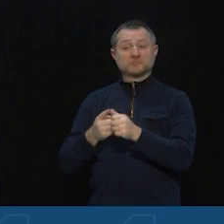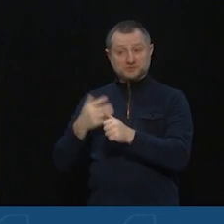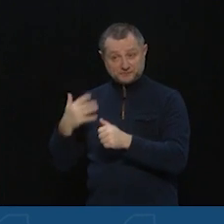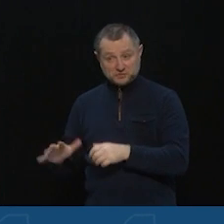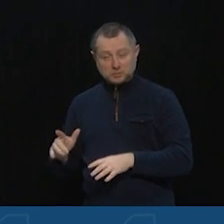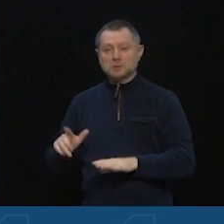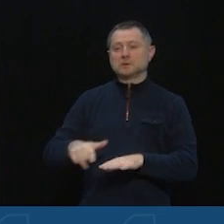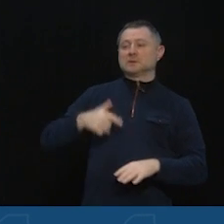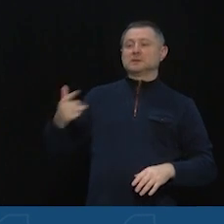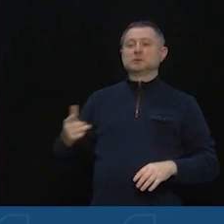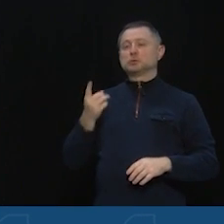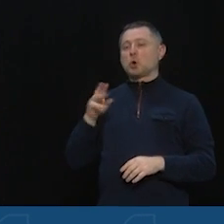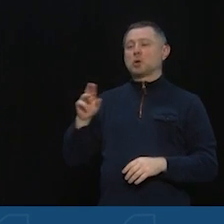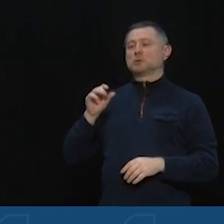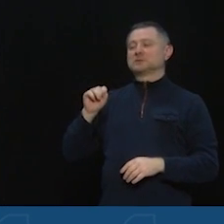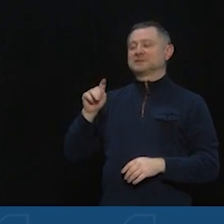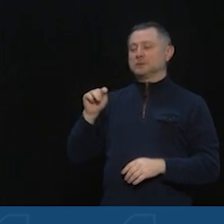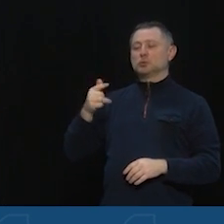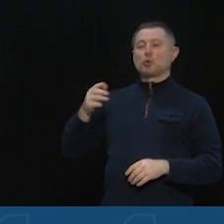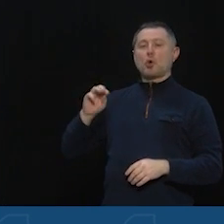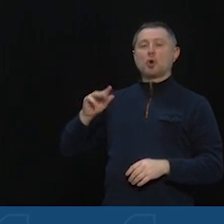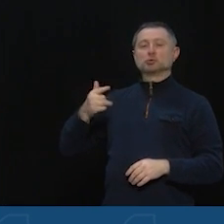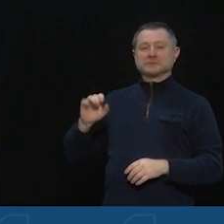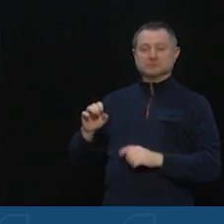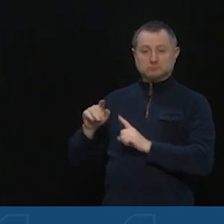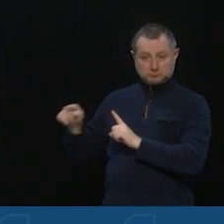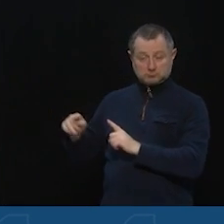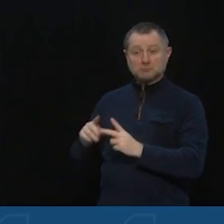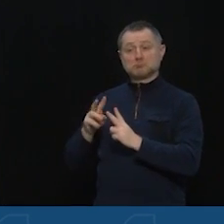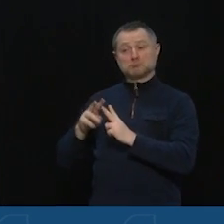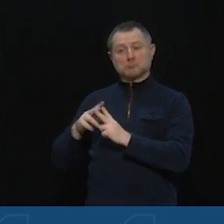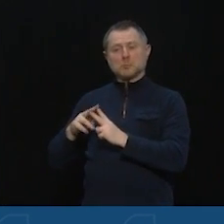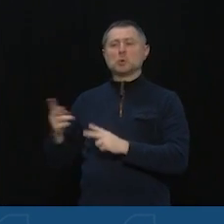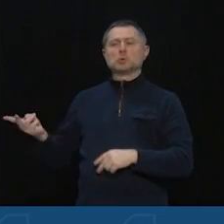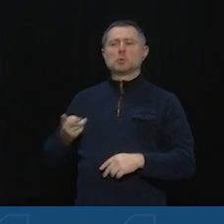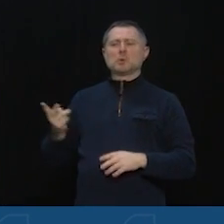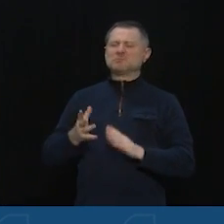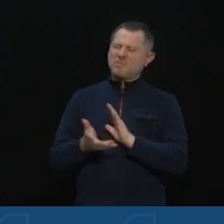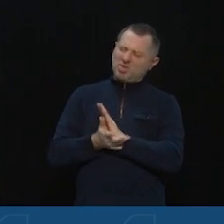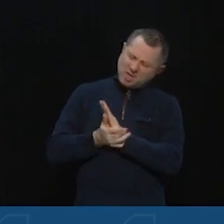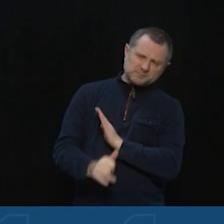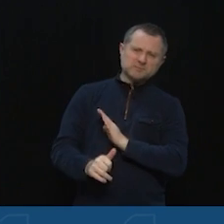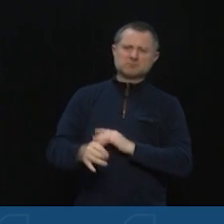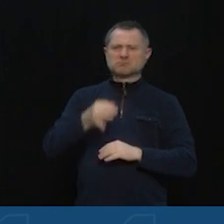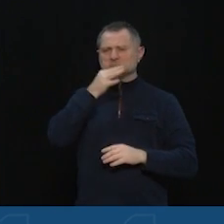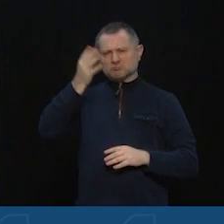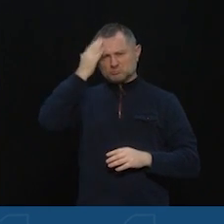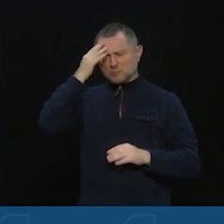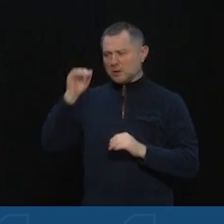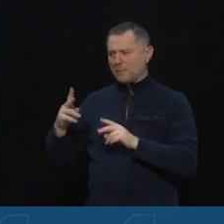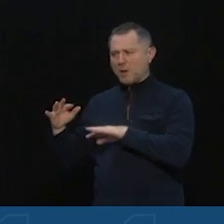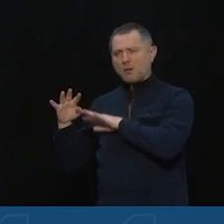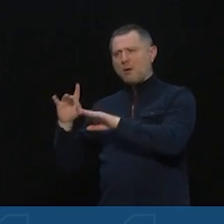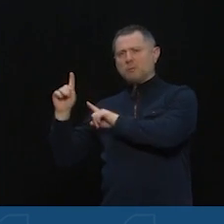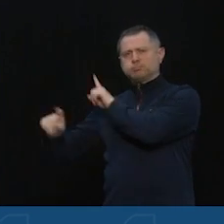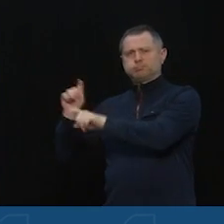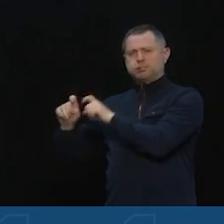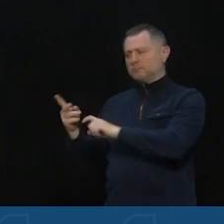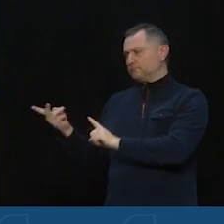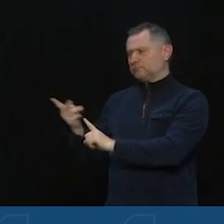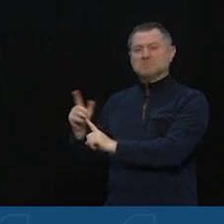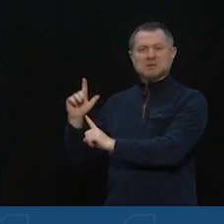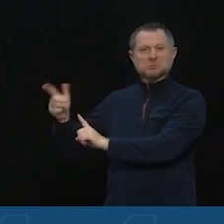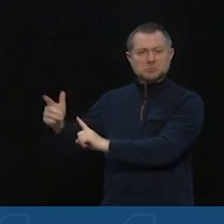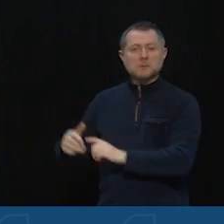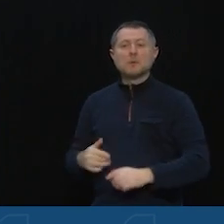update as well. I want you to hear from the experts. They'll be available for questions afterward, but I just want New Yorkers to know, again, in real time of what we've